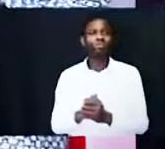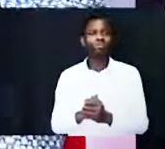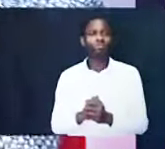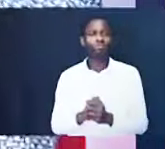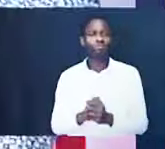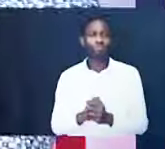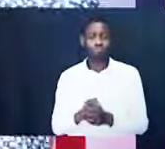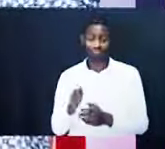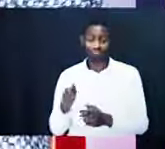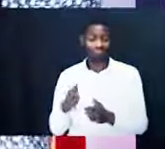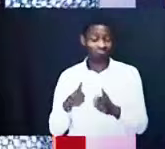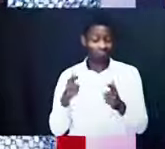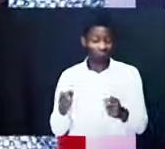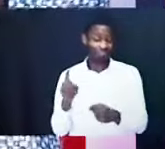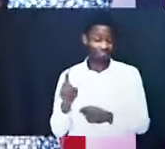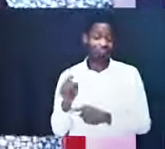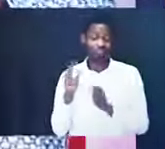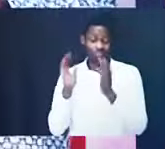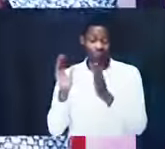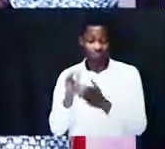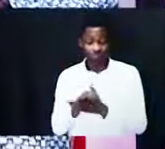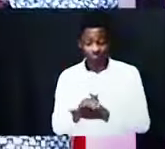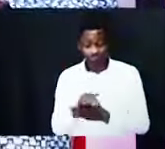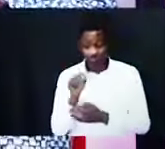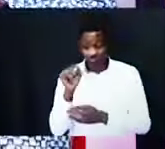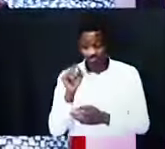This is a big one. Verse